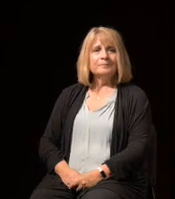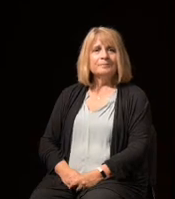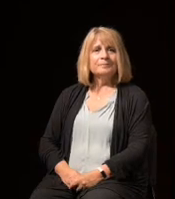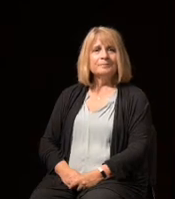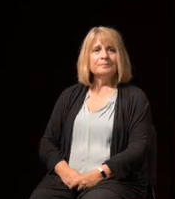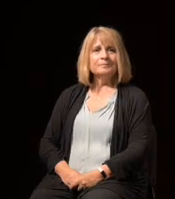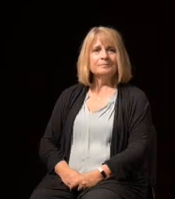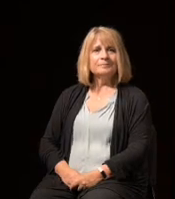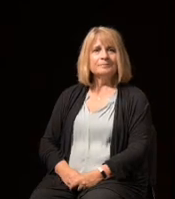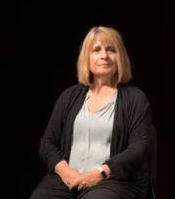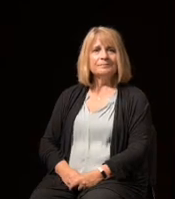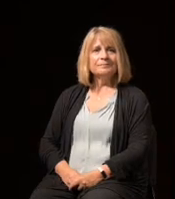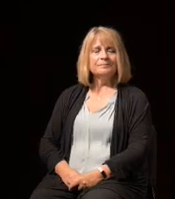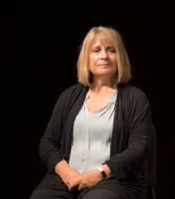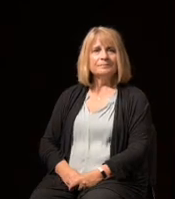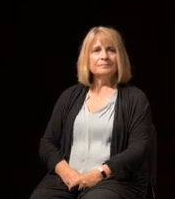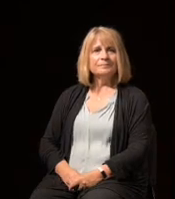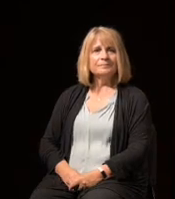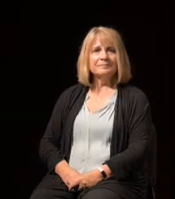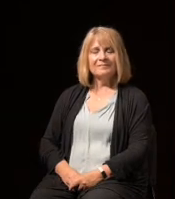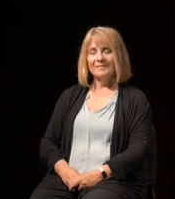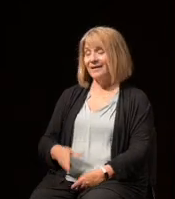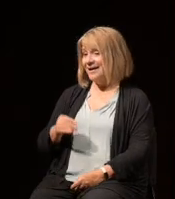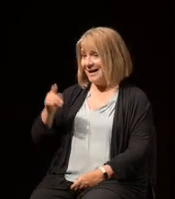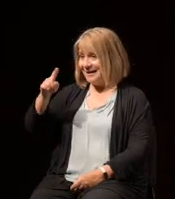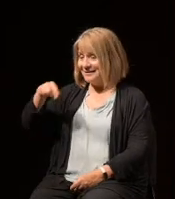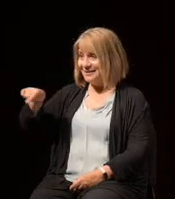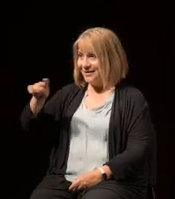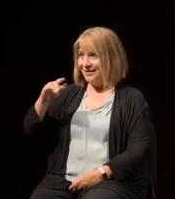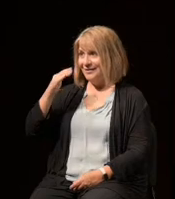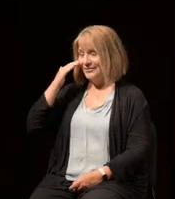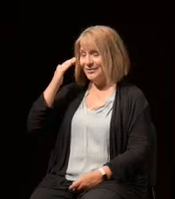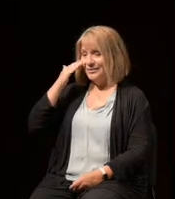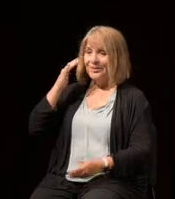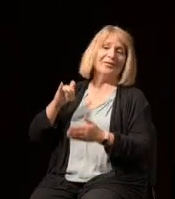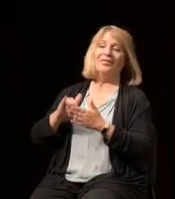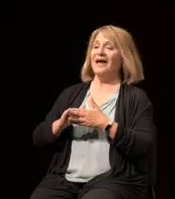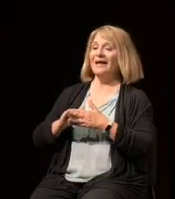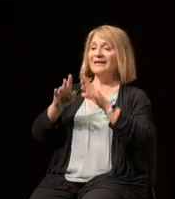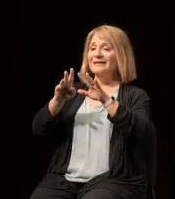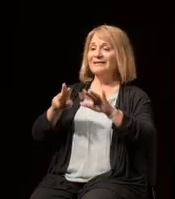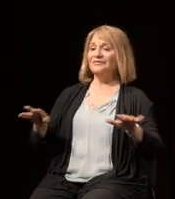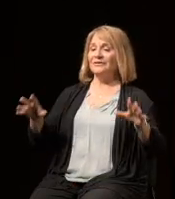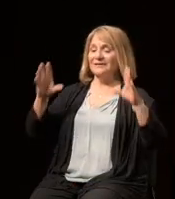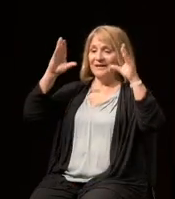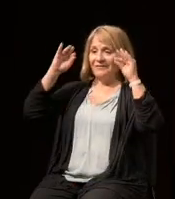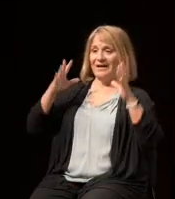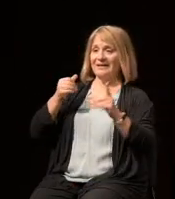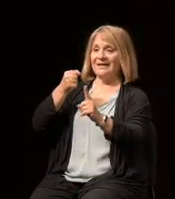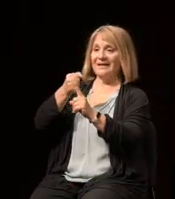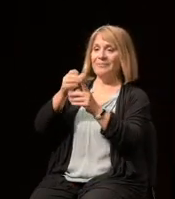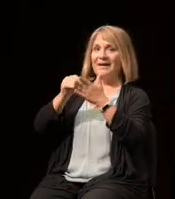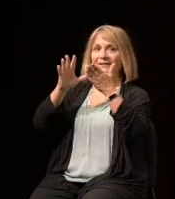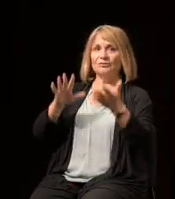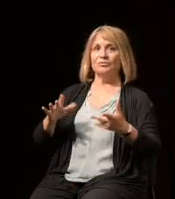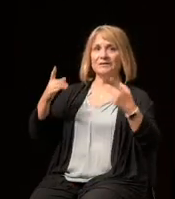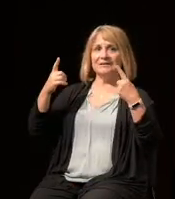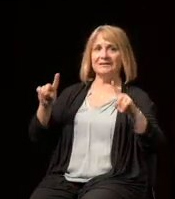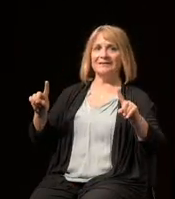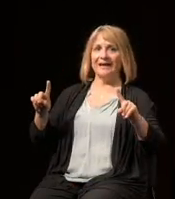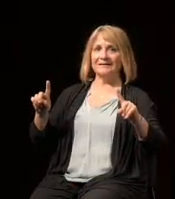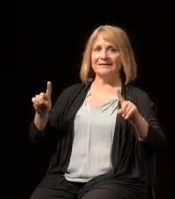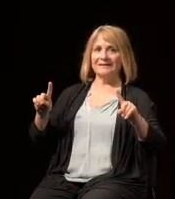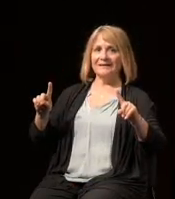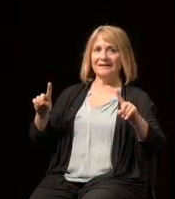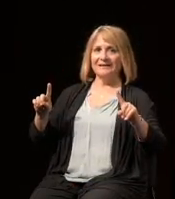And we know that diversity of faculty impacts student success in terms